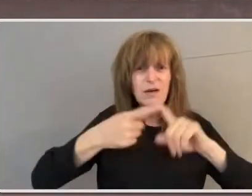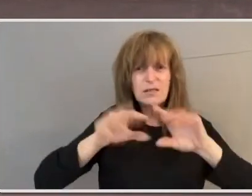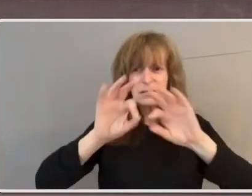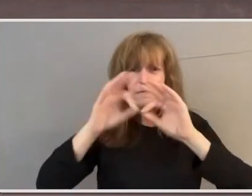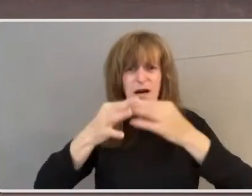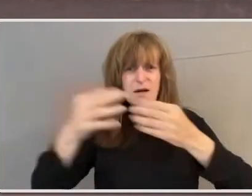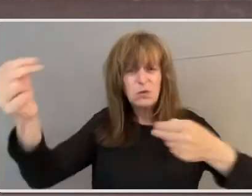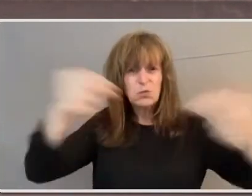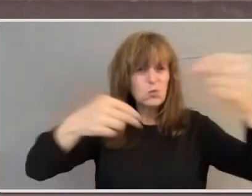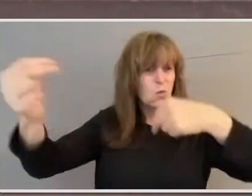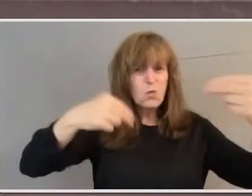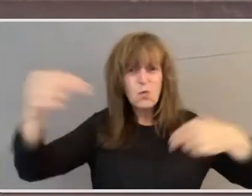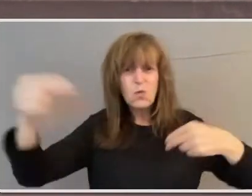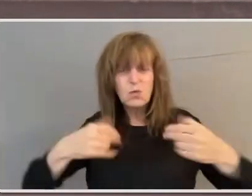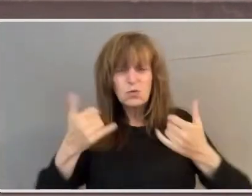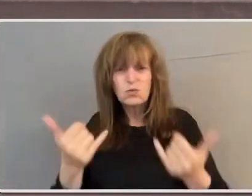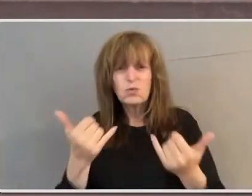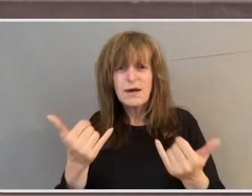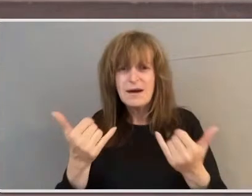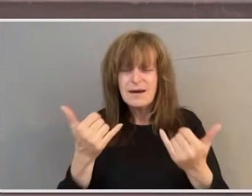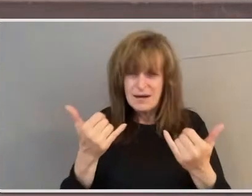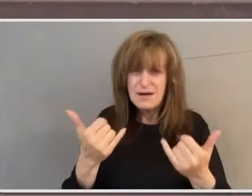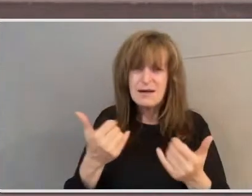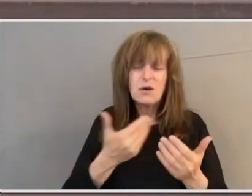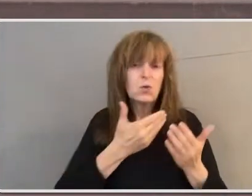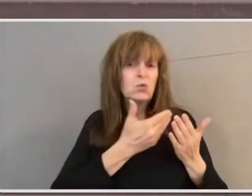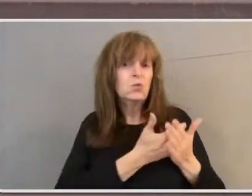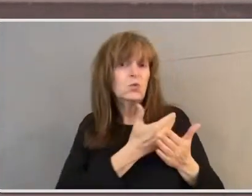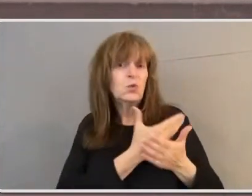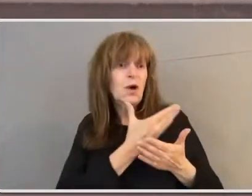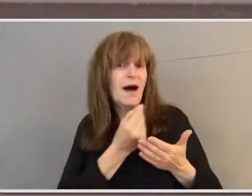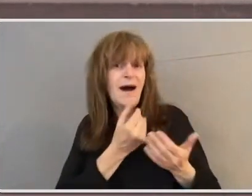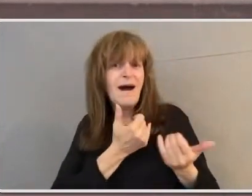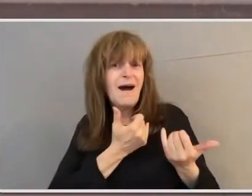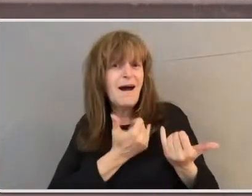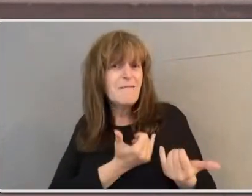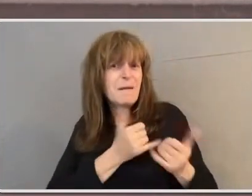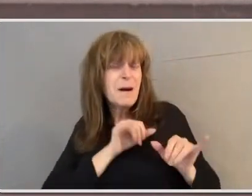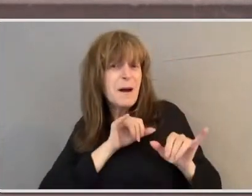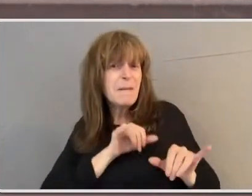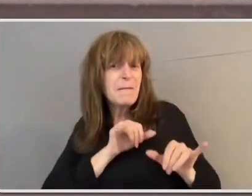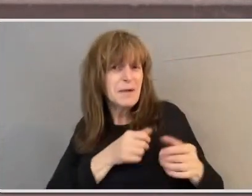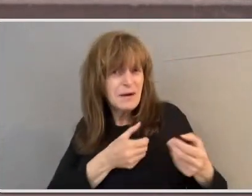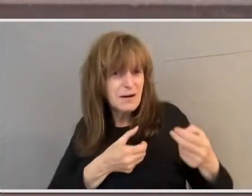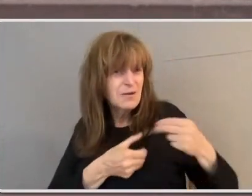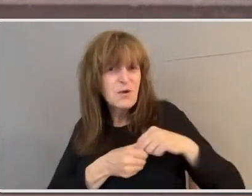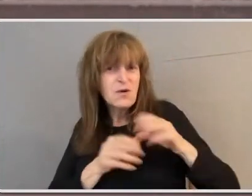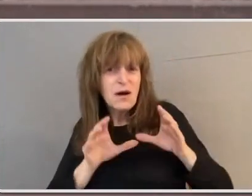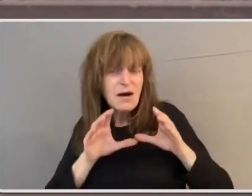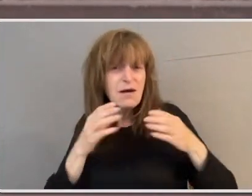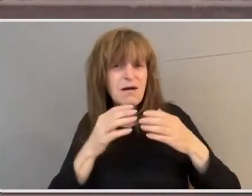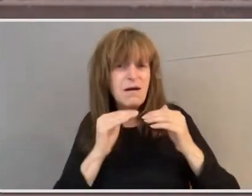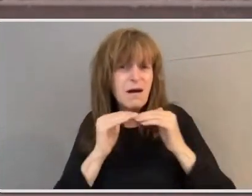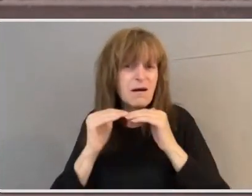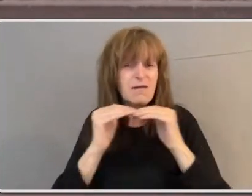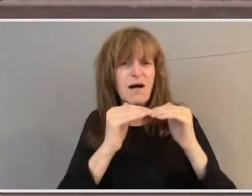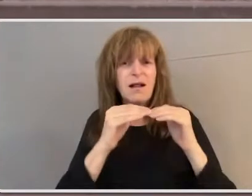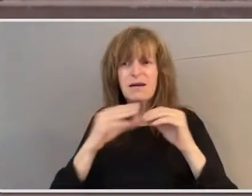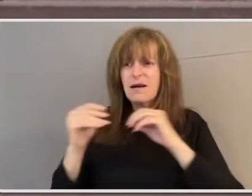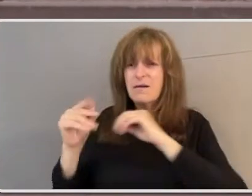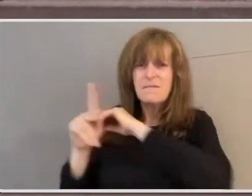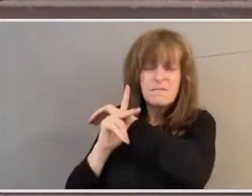Cabinet colleagues, as well as every single member of Provincial Parliament, regardless of what party you belong